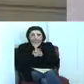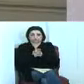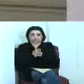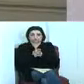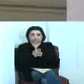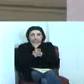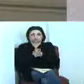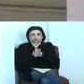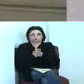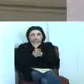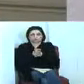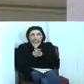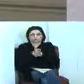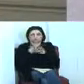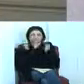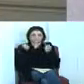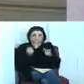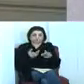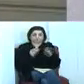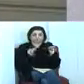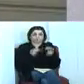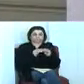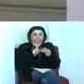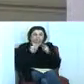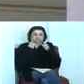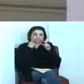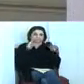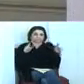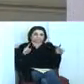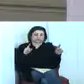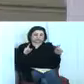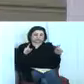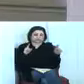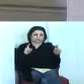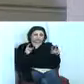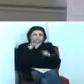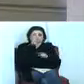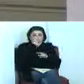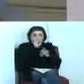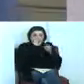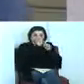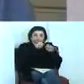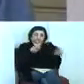going to just leave them to you to read, and God bless you as you give.